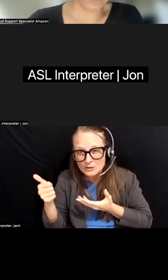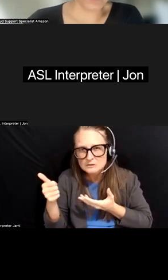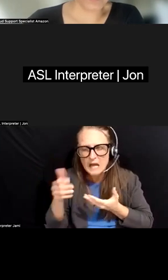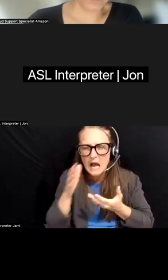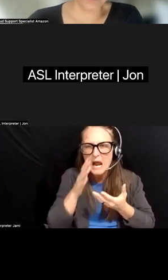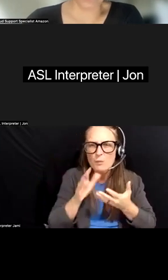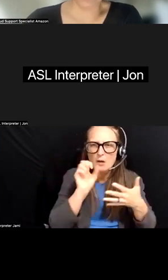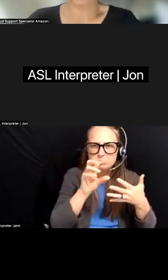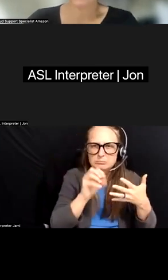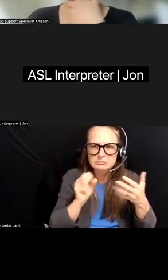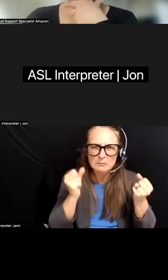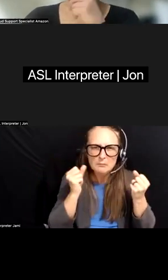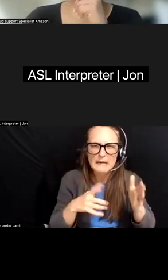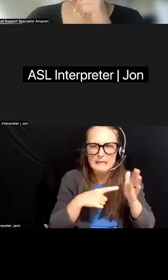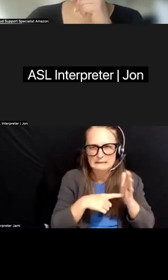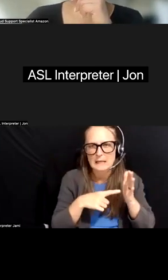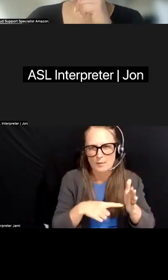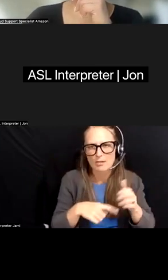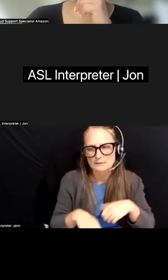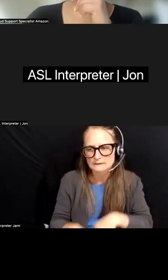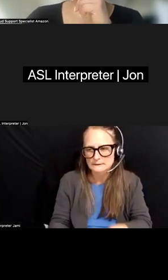examples and so forth.